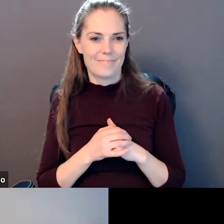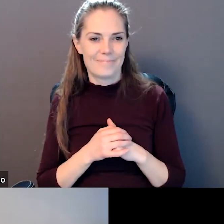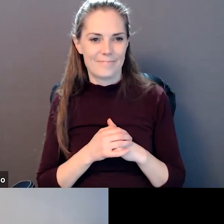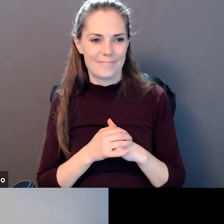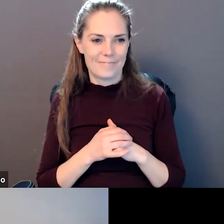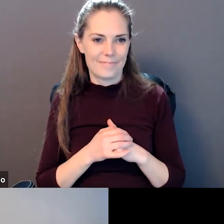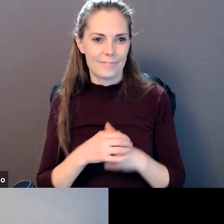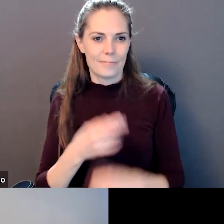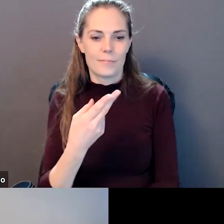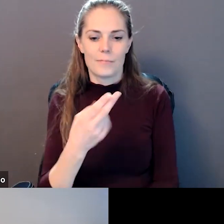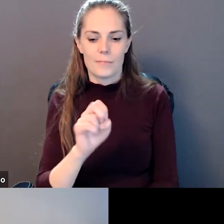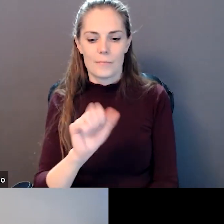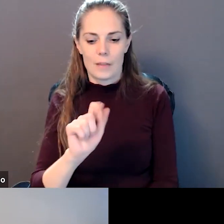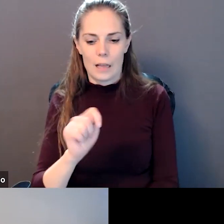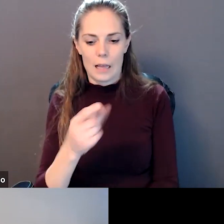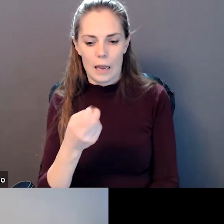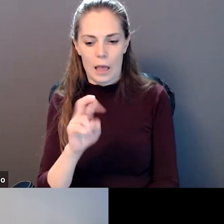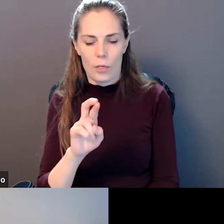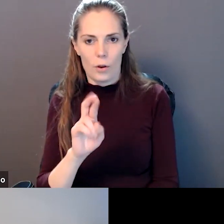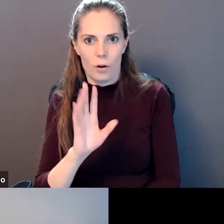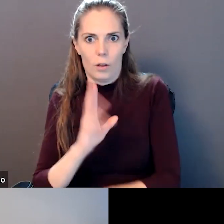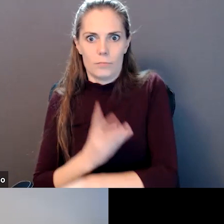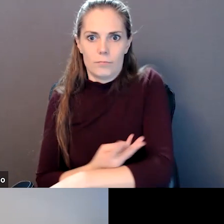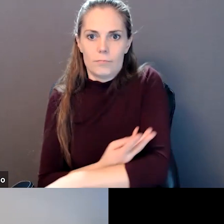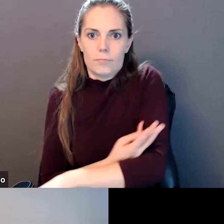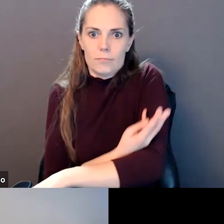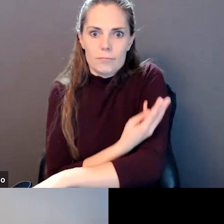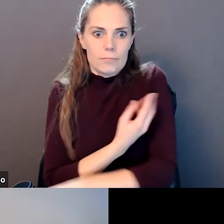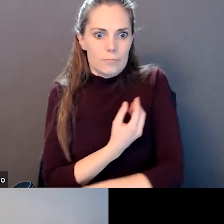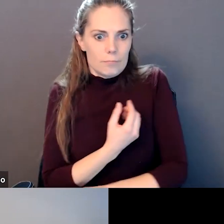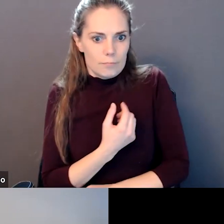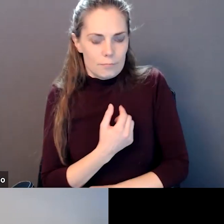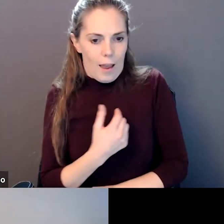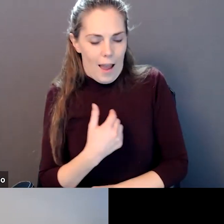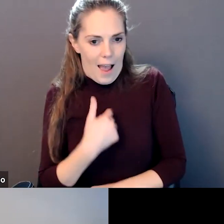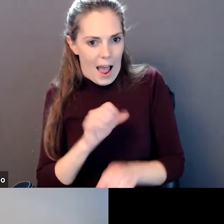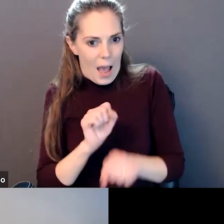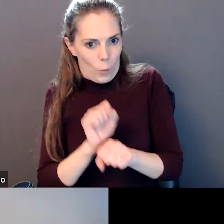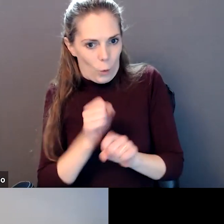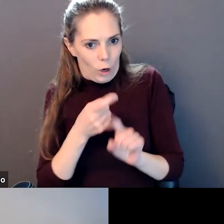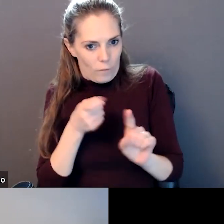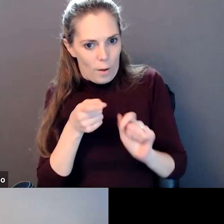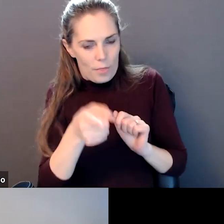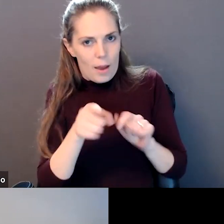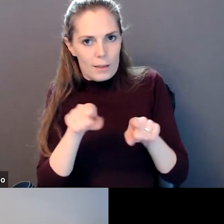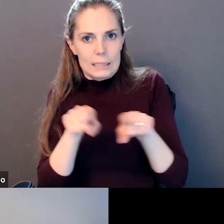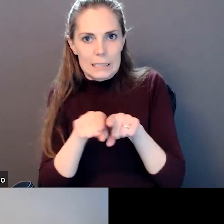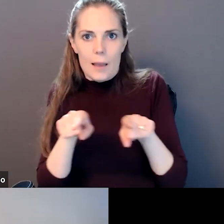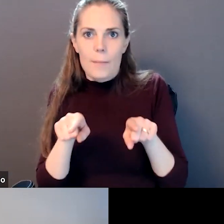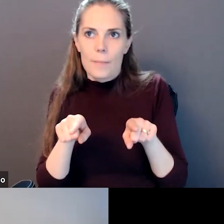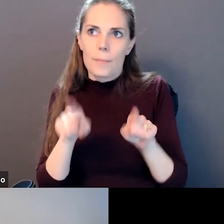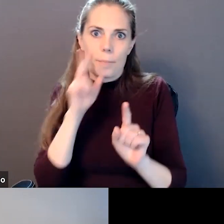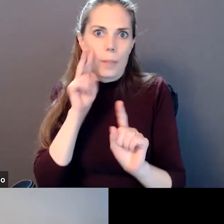I've got goosebumps because I too work from that same place, Ingrid, that this has